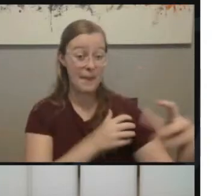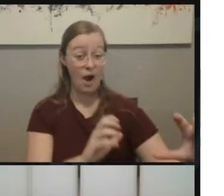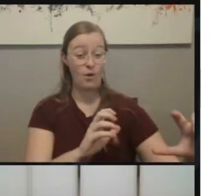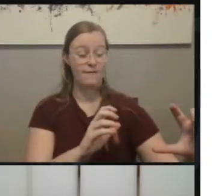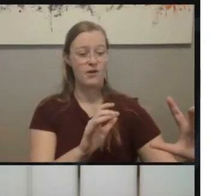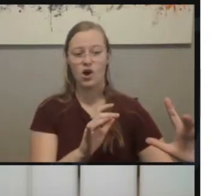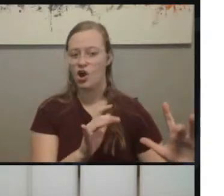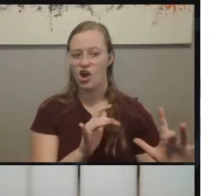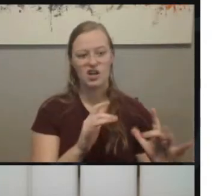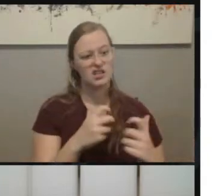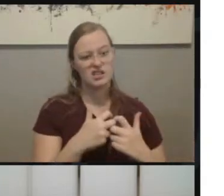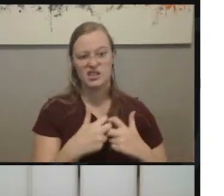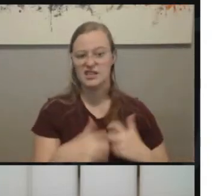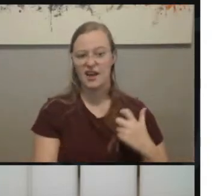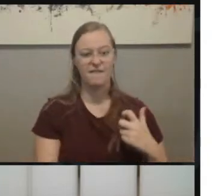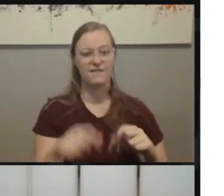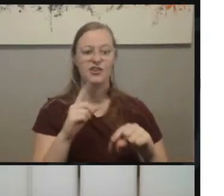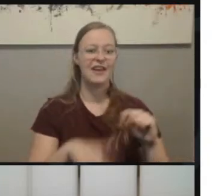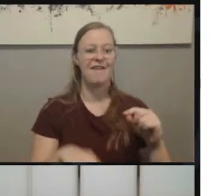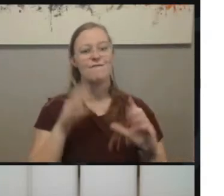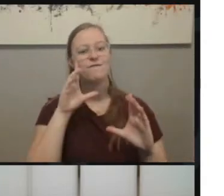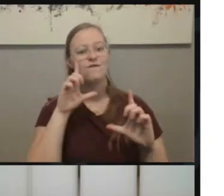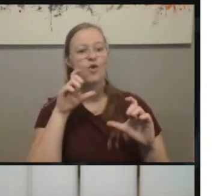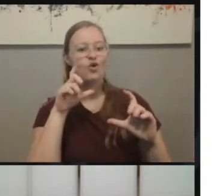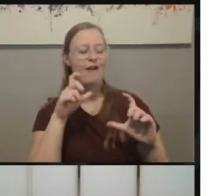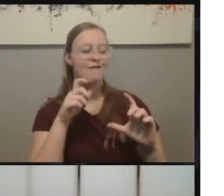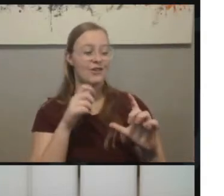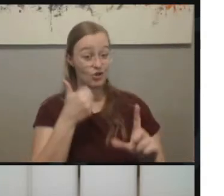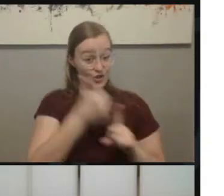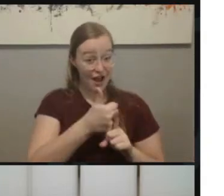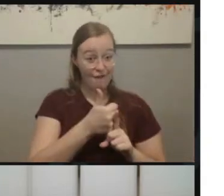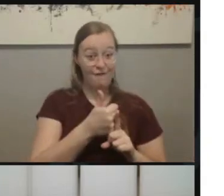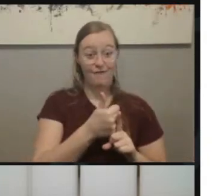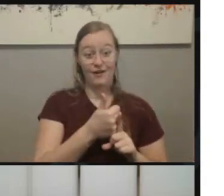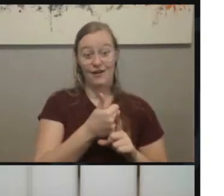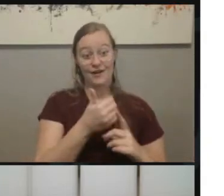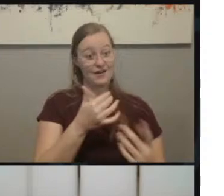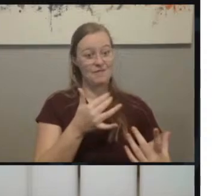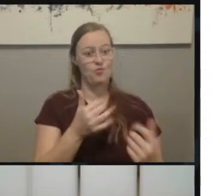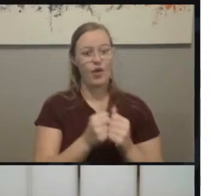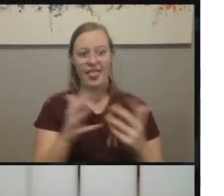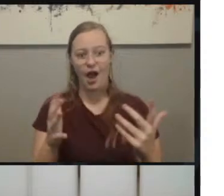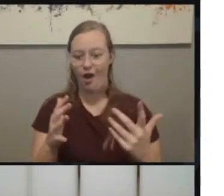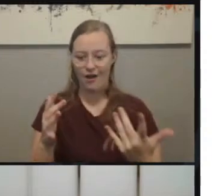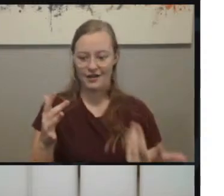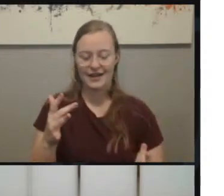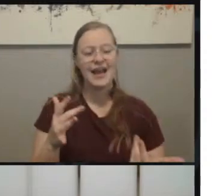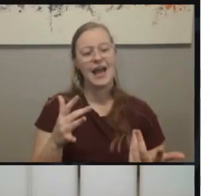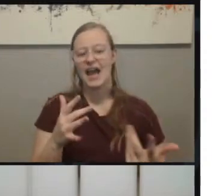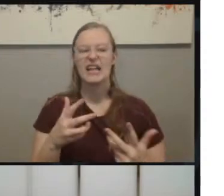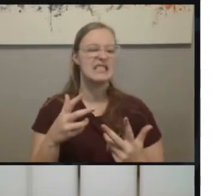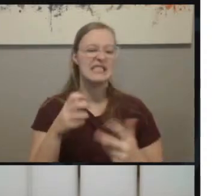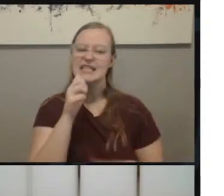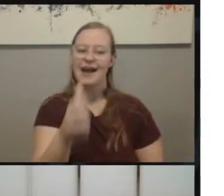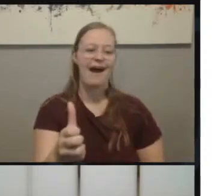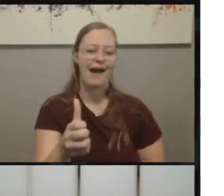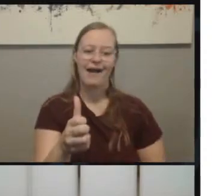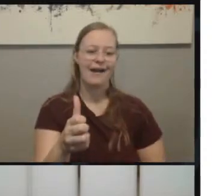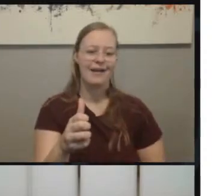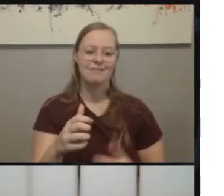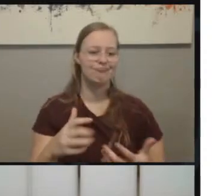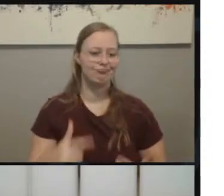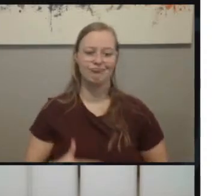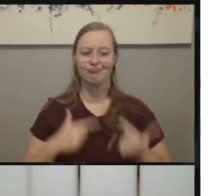to photograph yourself trying to photograph an original. This is not what a biographer ought